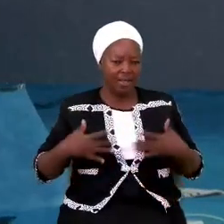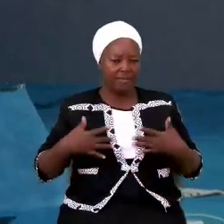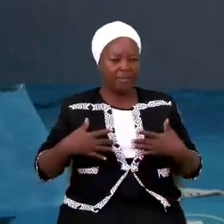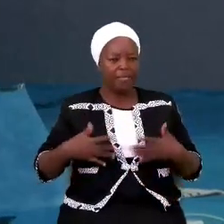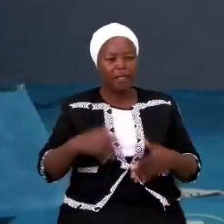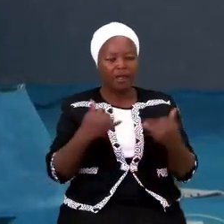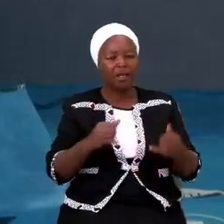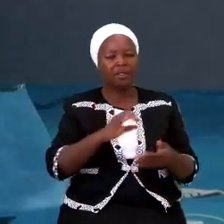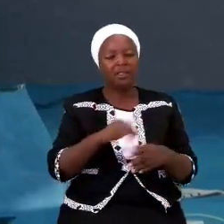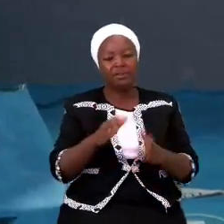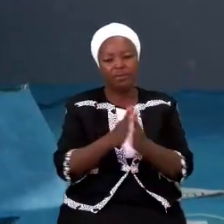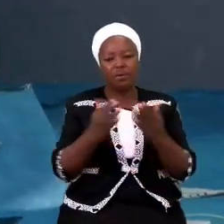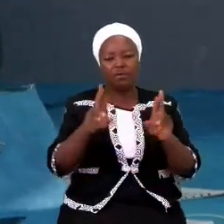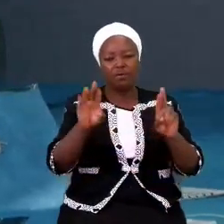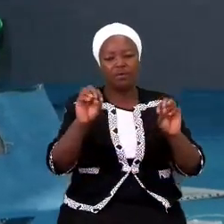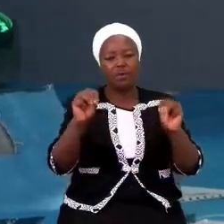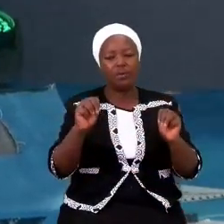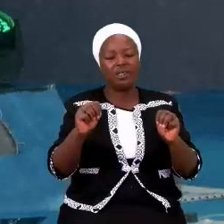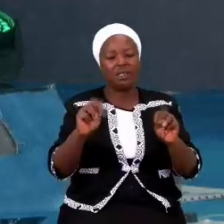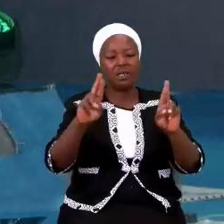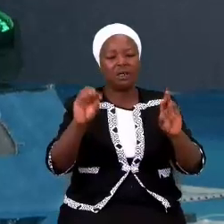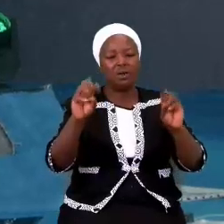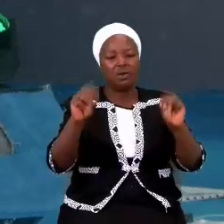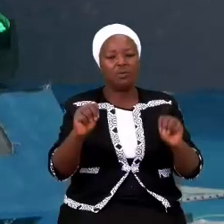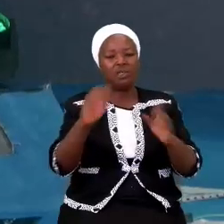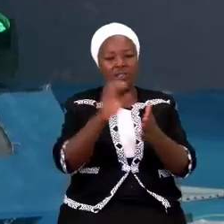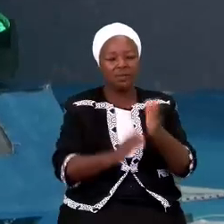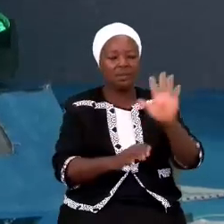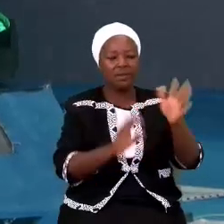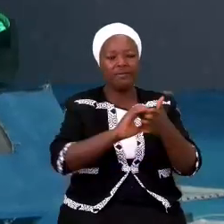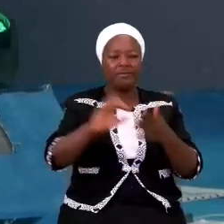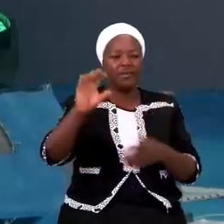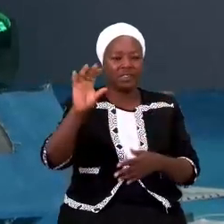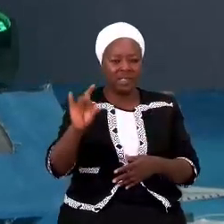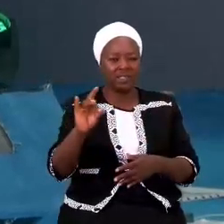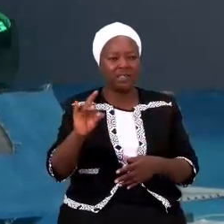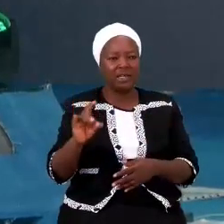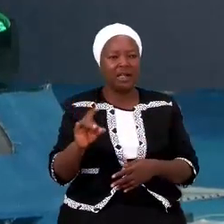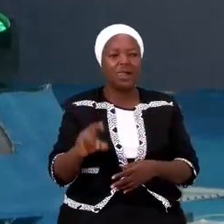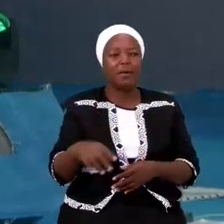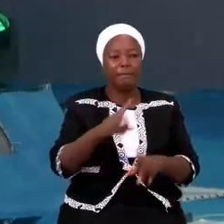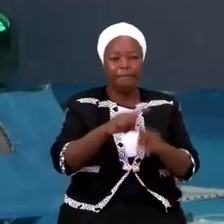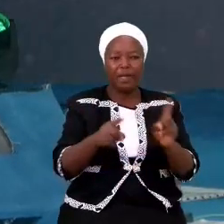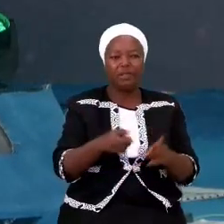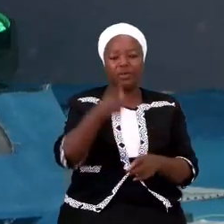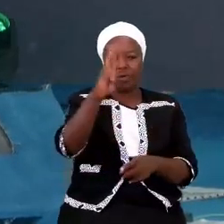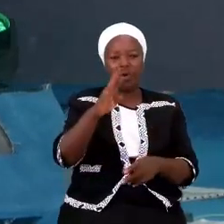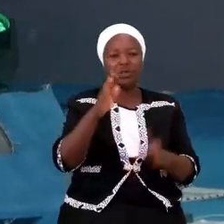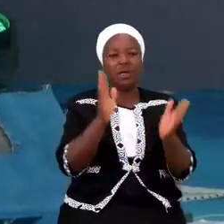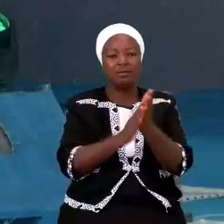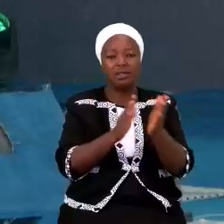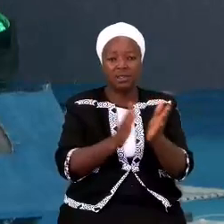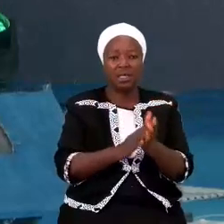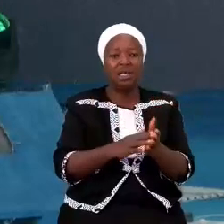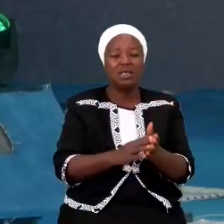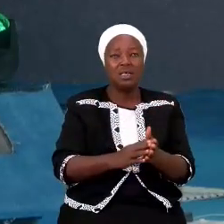God commended his love toward us. But God commended his